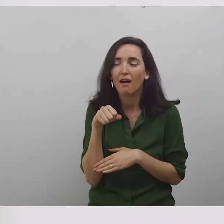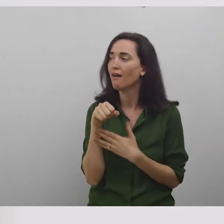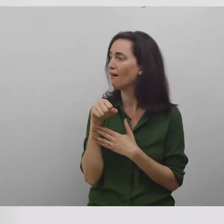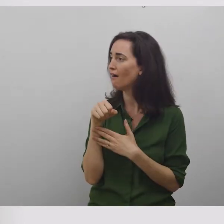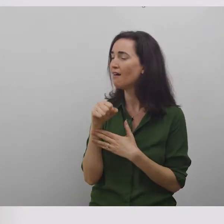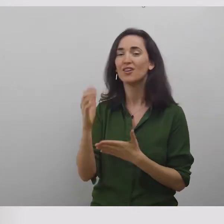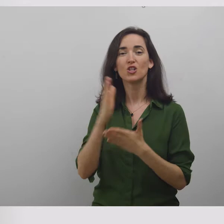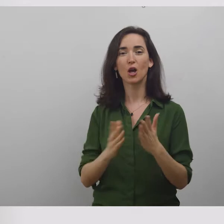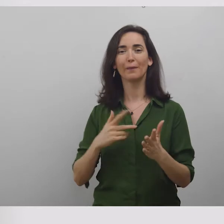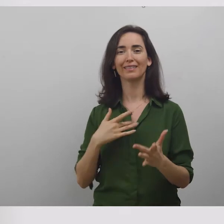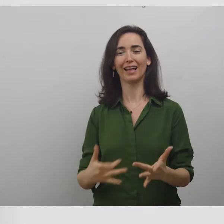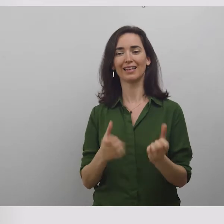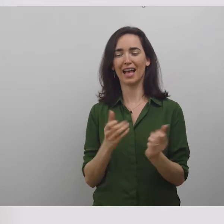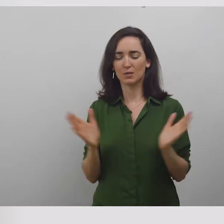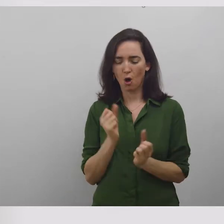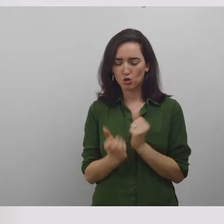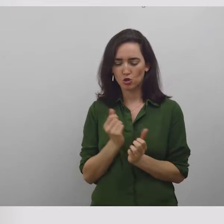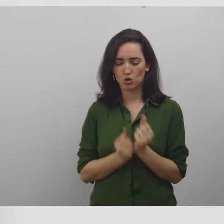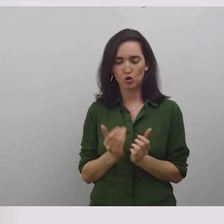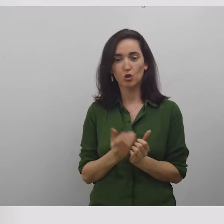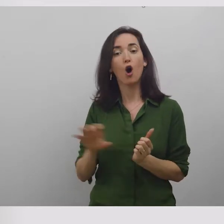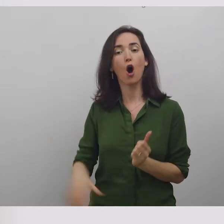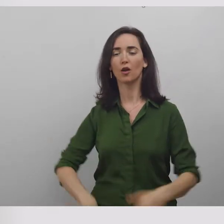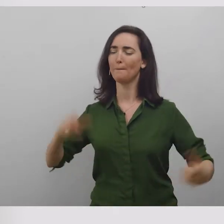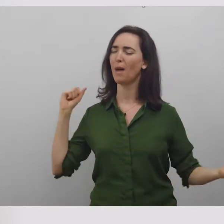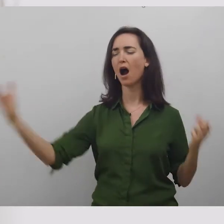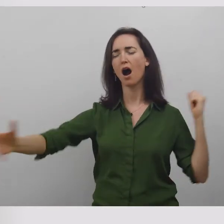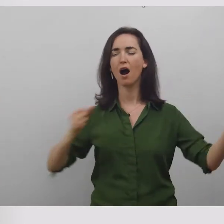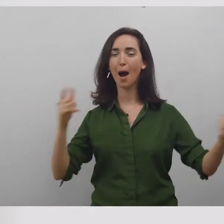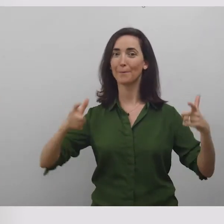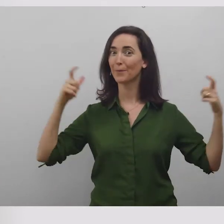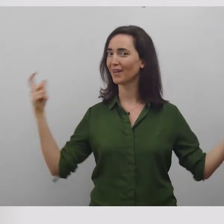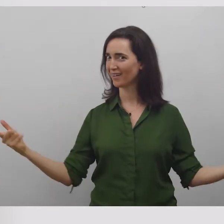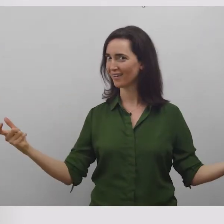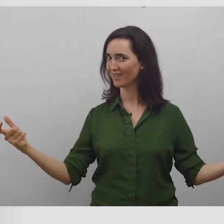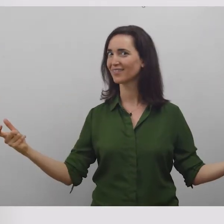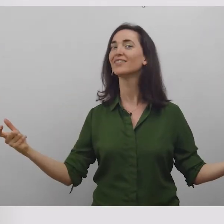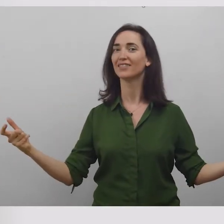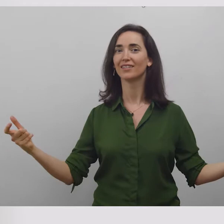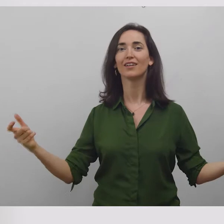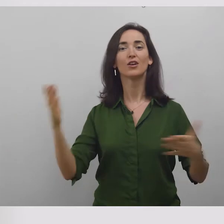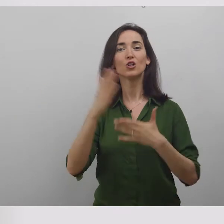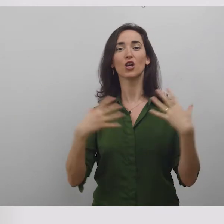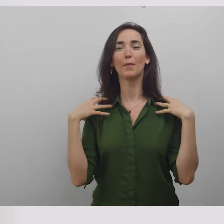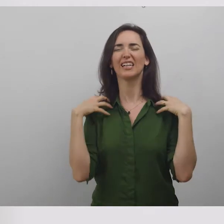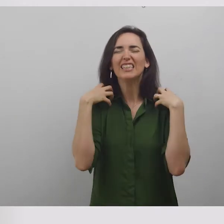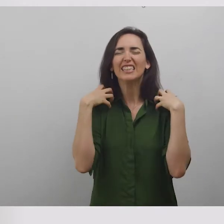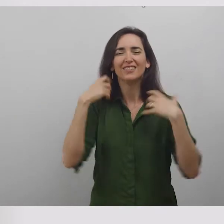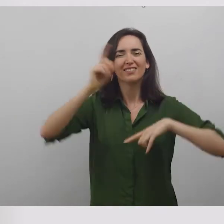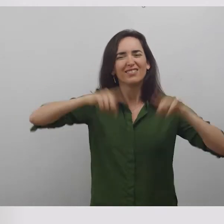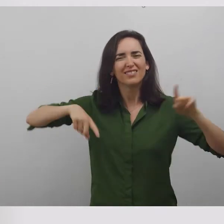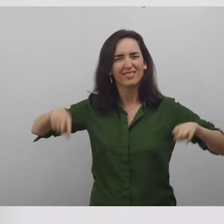over. Some work right in this area, and some are maybe moving their arms a little bit more, have a stiffer posture